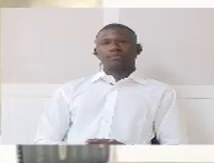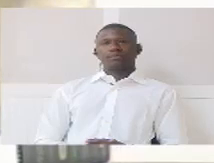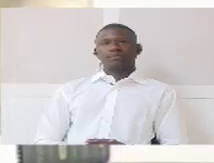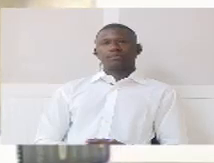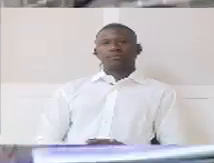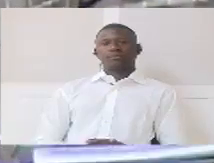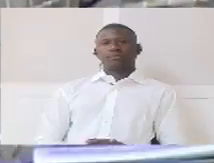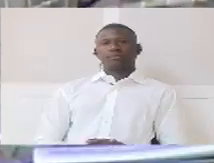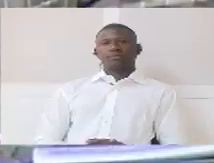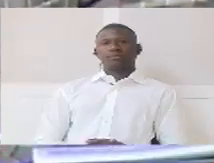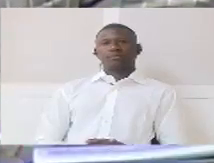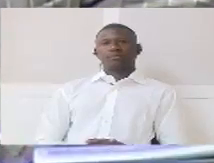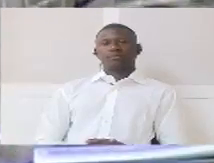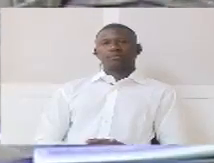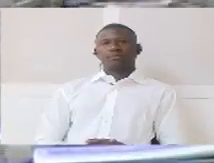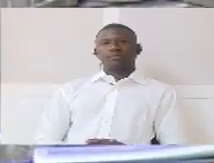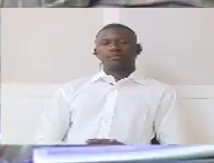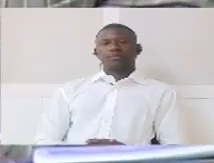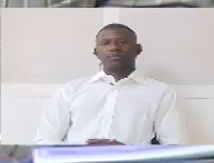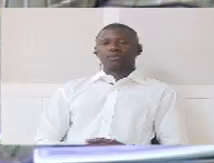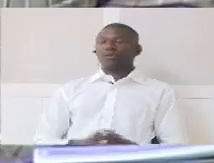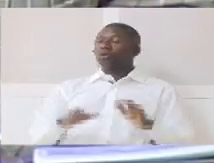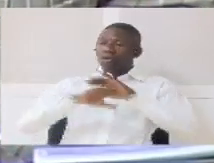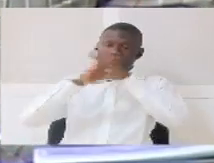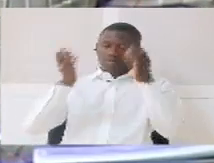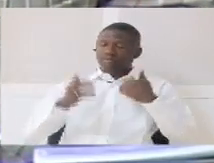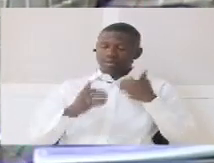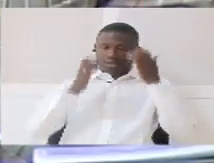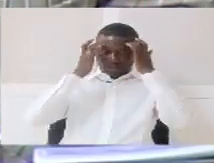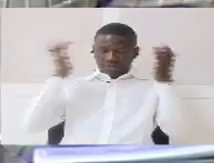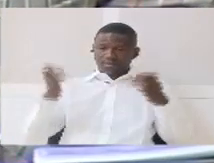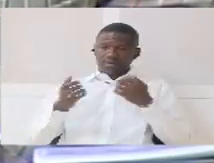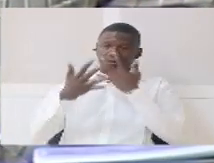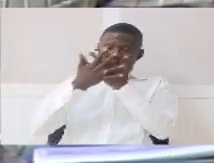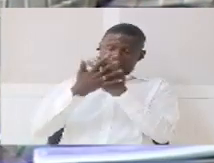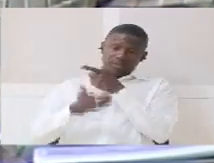Na experience be prisons here. All of my experience are the prisons there.